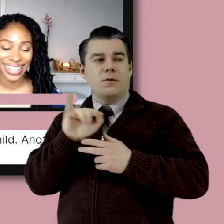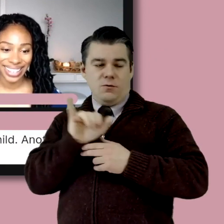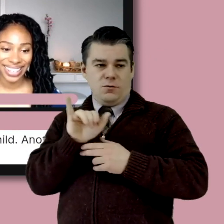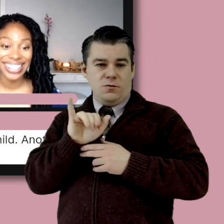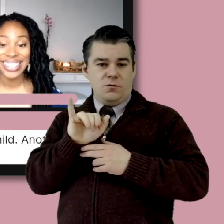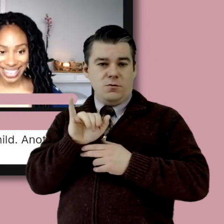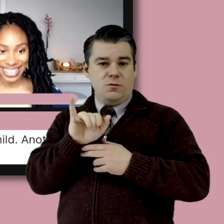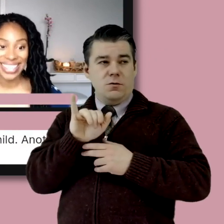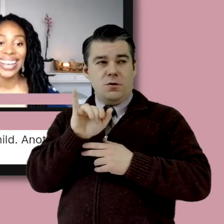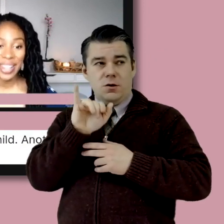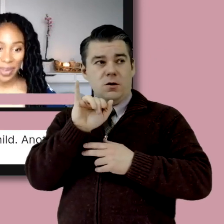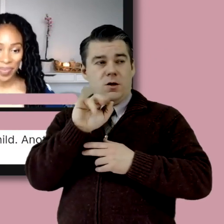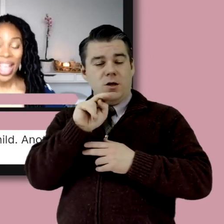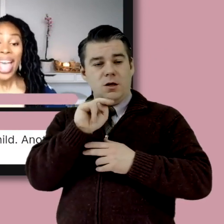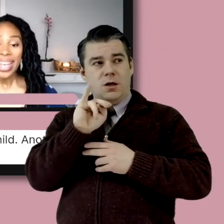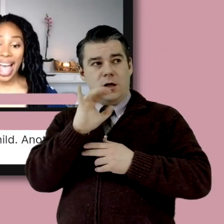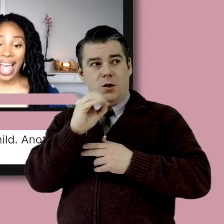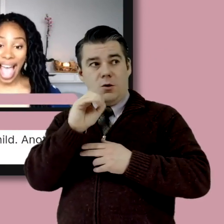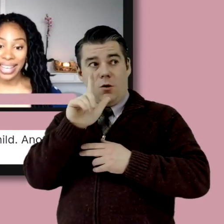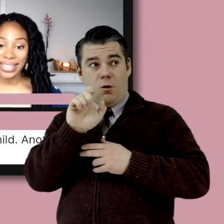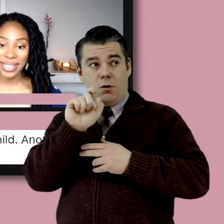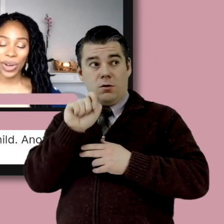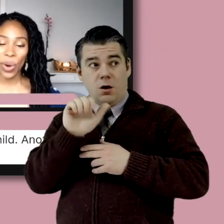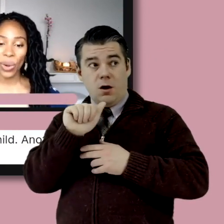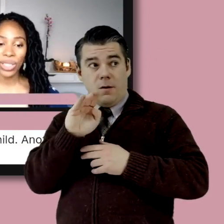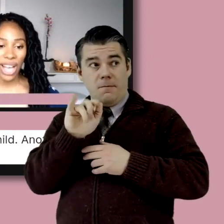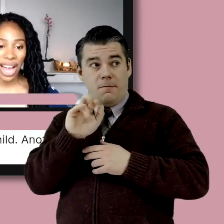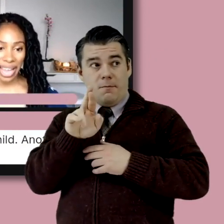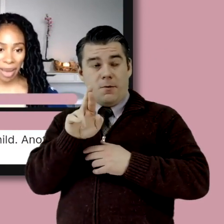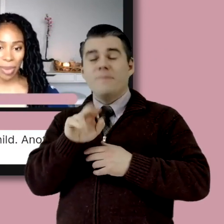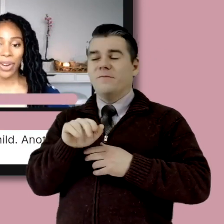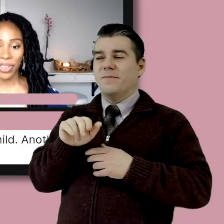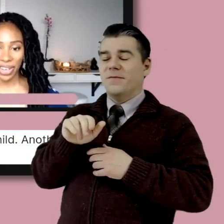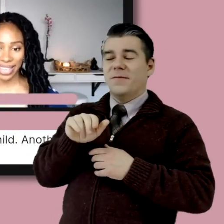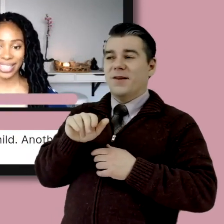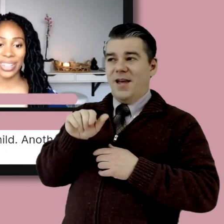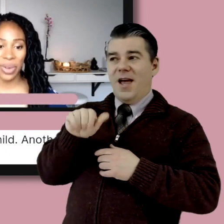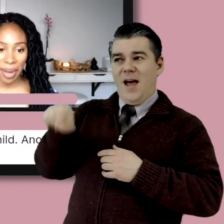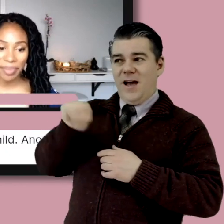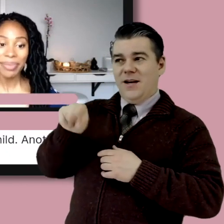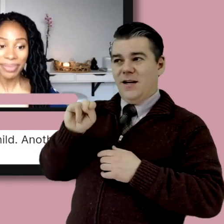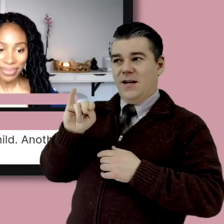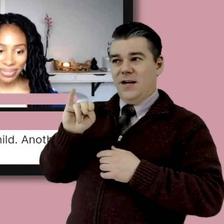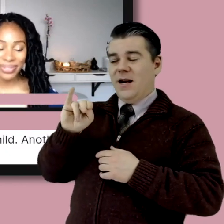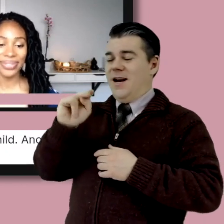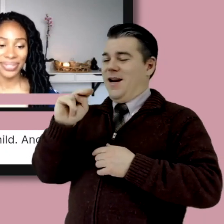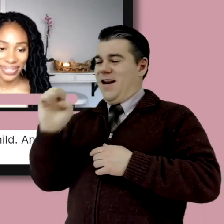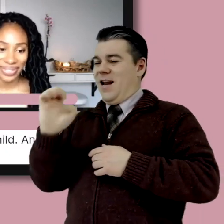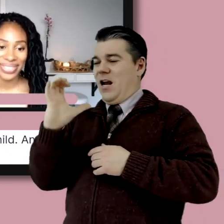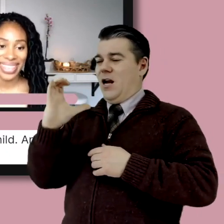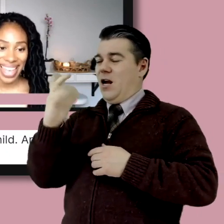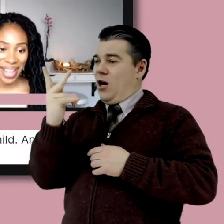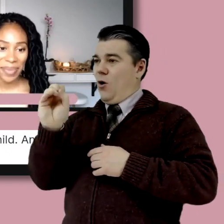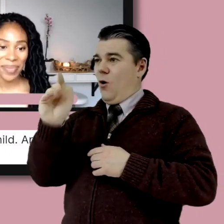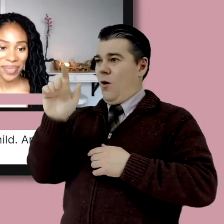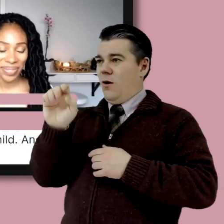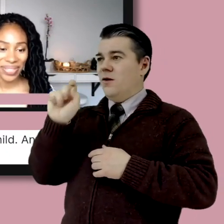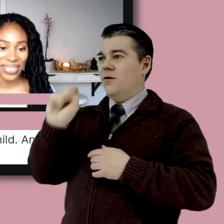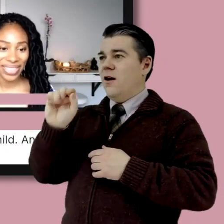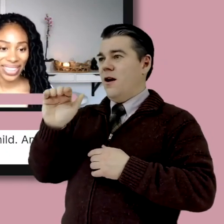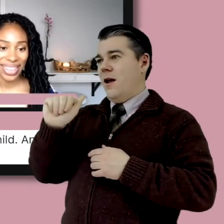correct? Nicole.Amber? Yeah, at Nicole.Amber for Instagram. Mm-hmm. Okay. Yeah.